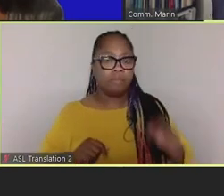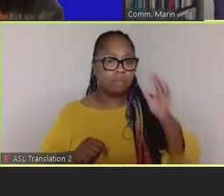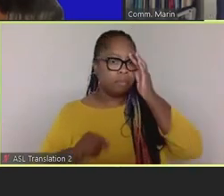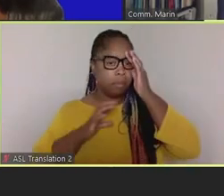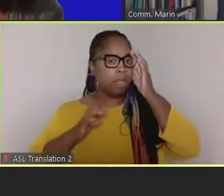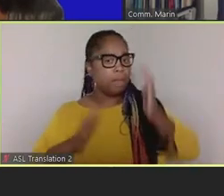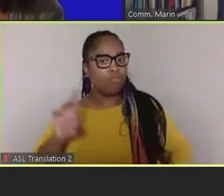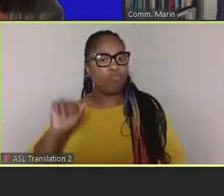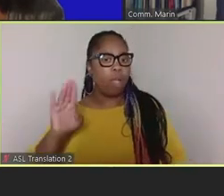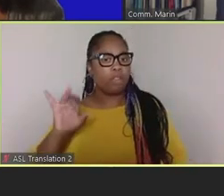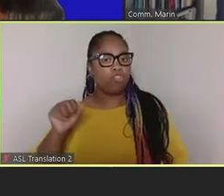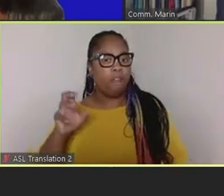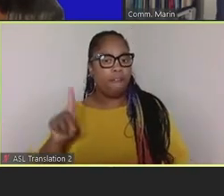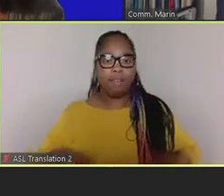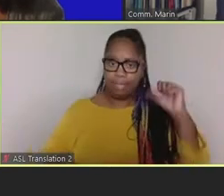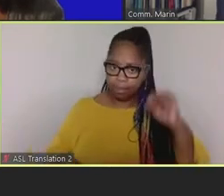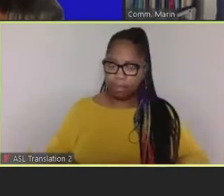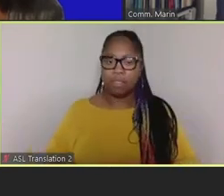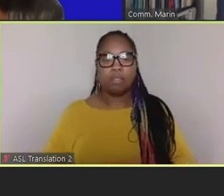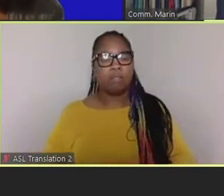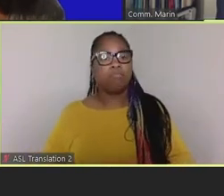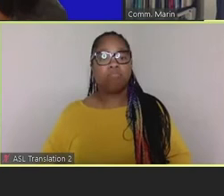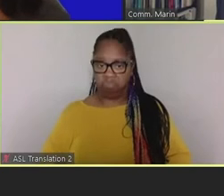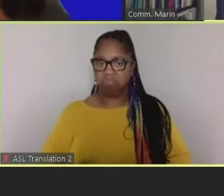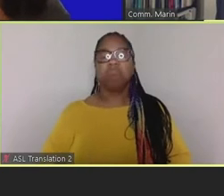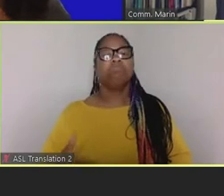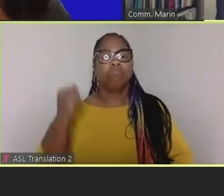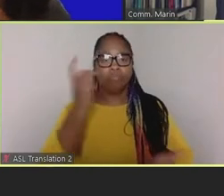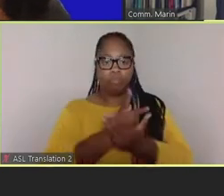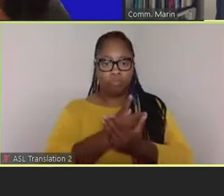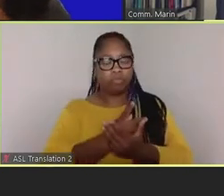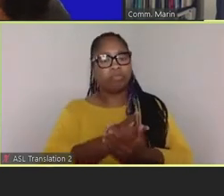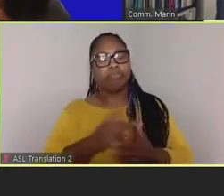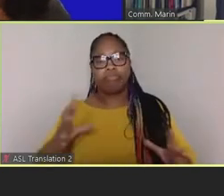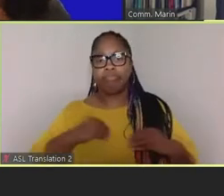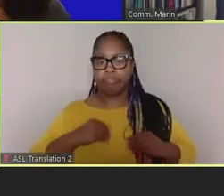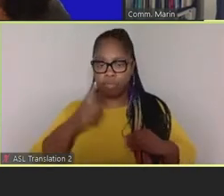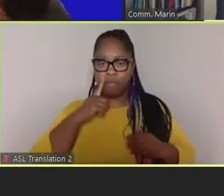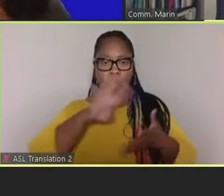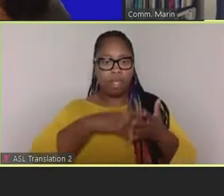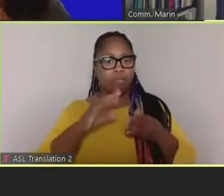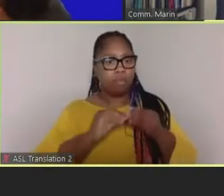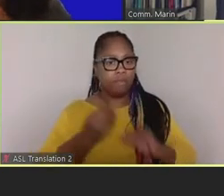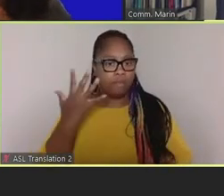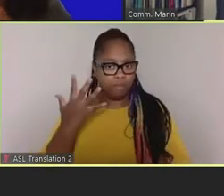Commissioner Rapichot. Yes. The favorable report has been adopted on calendar number